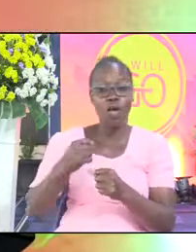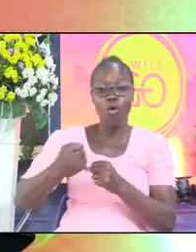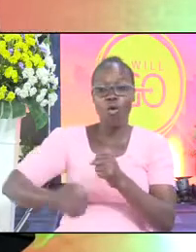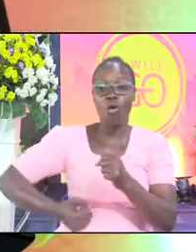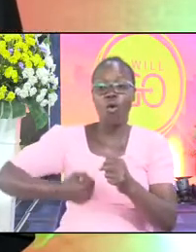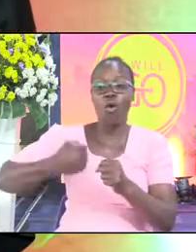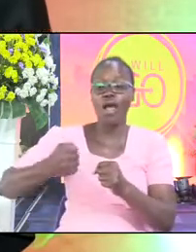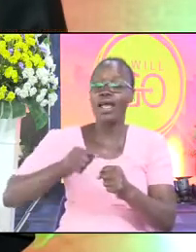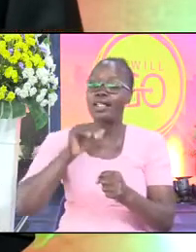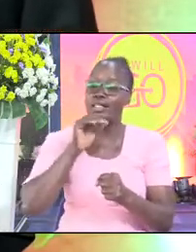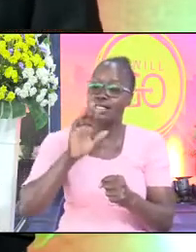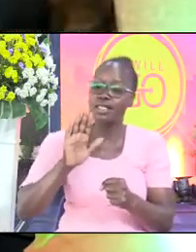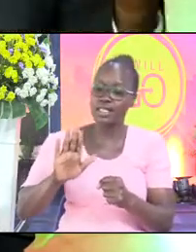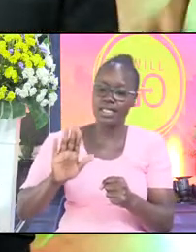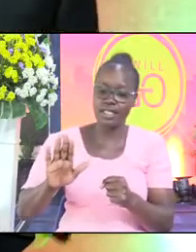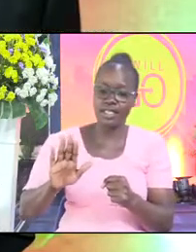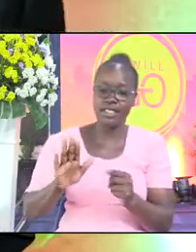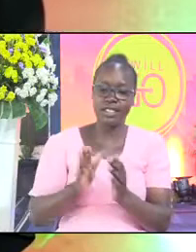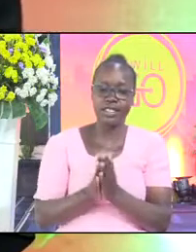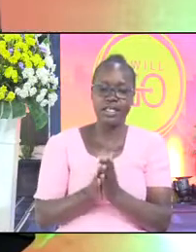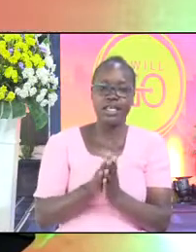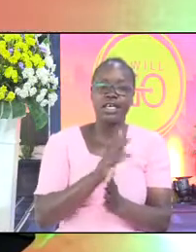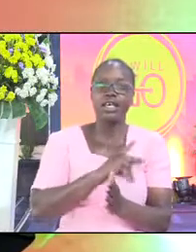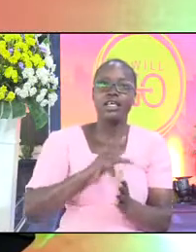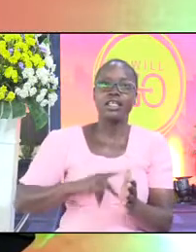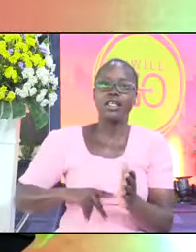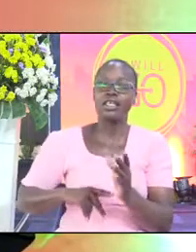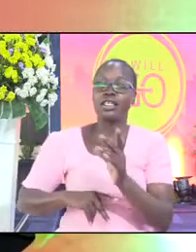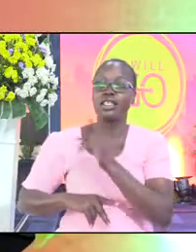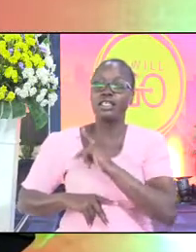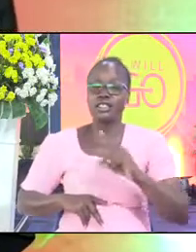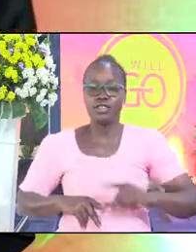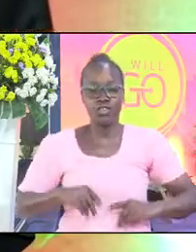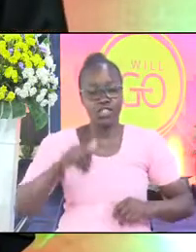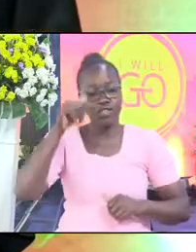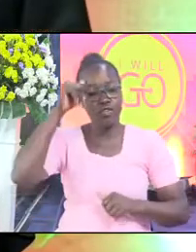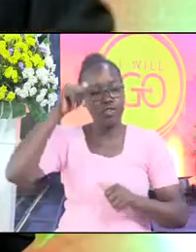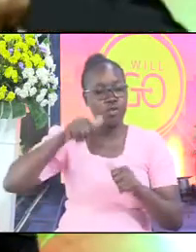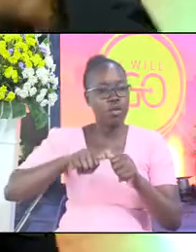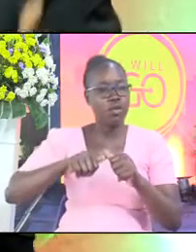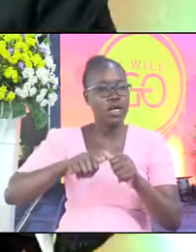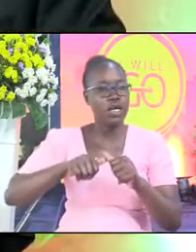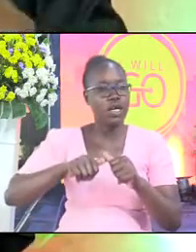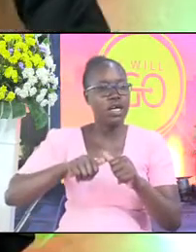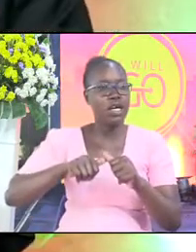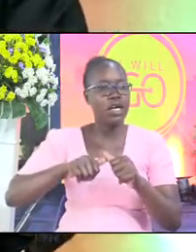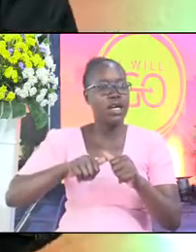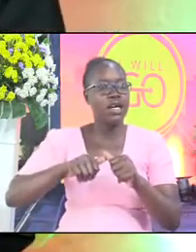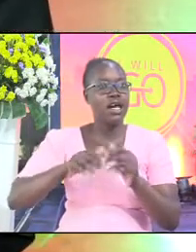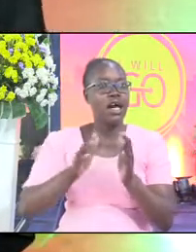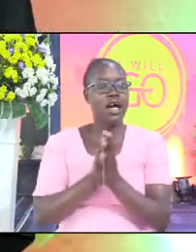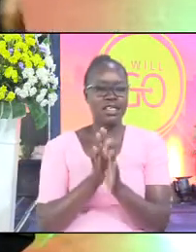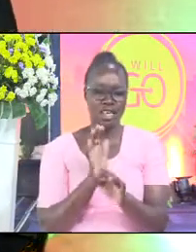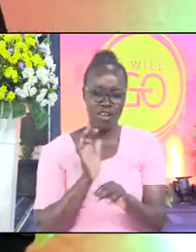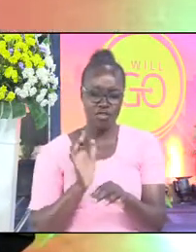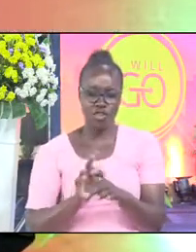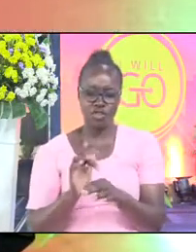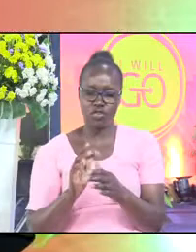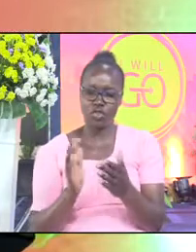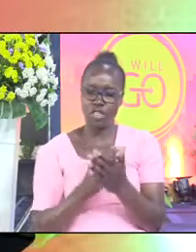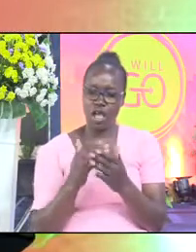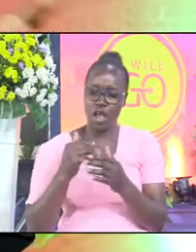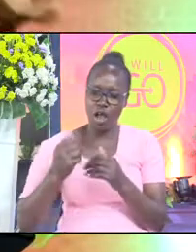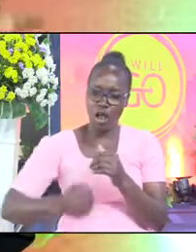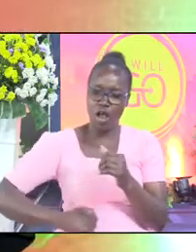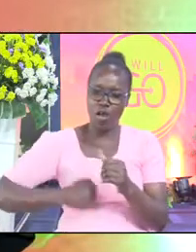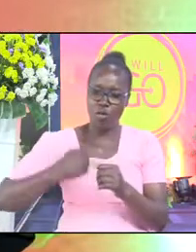wells. King David, you remember, had a great affection for a certain well, and